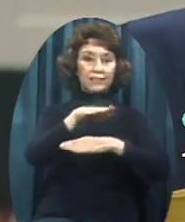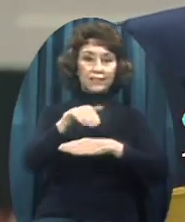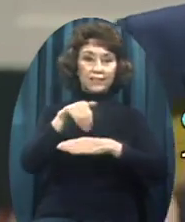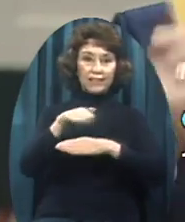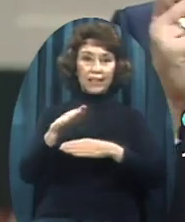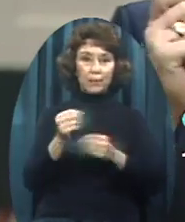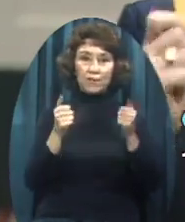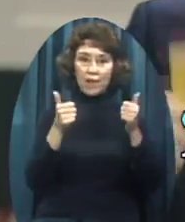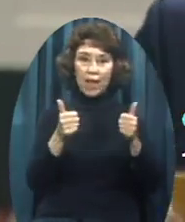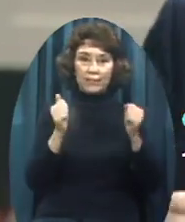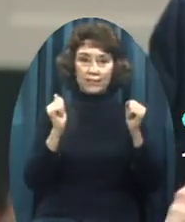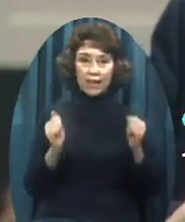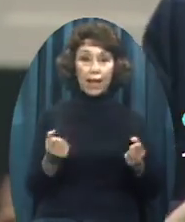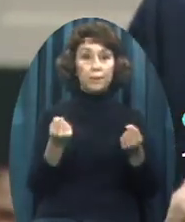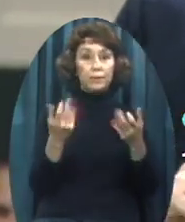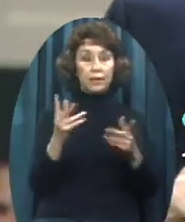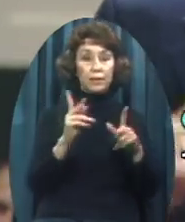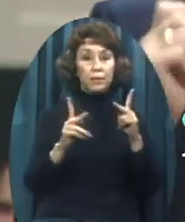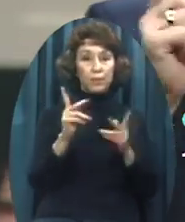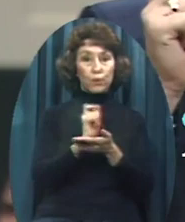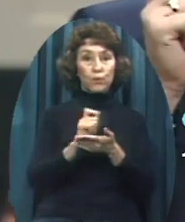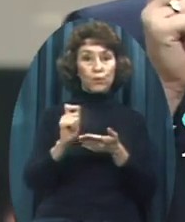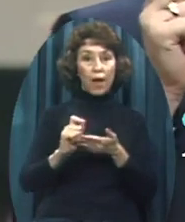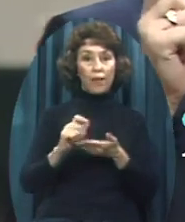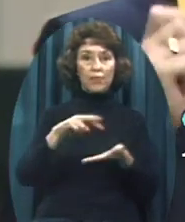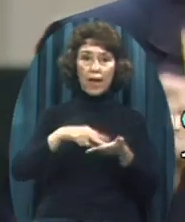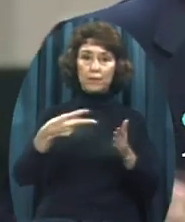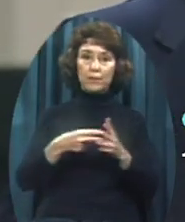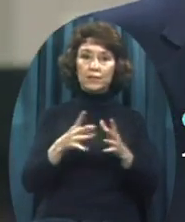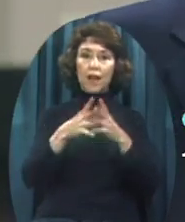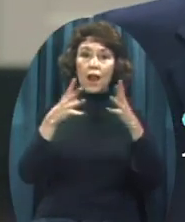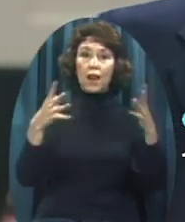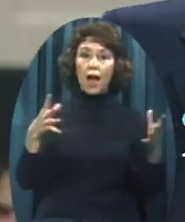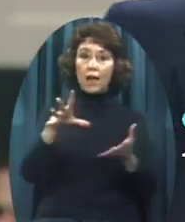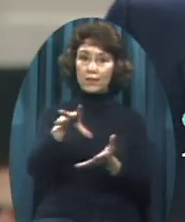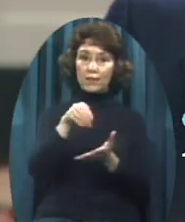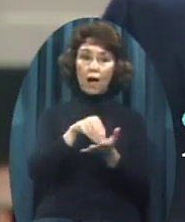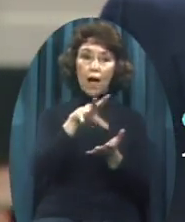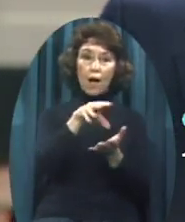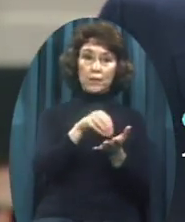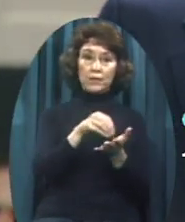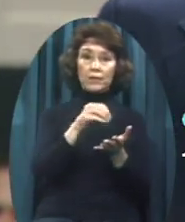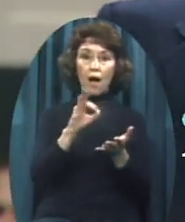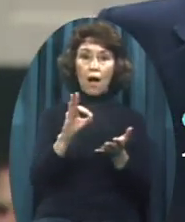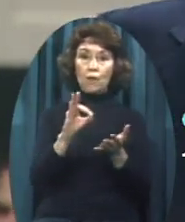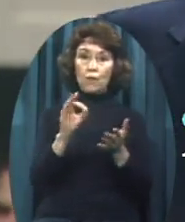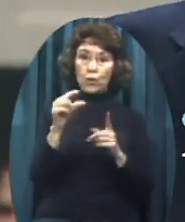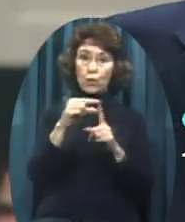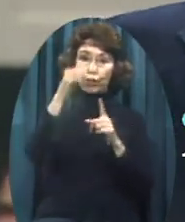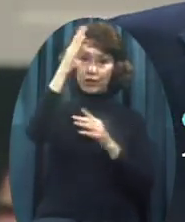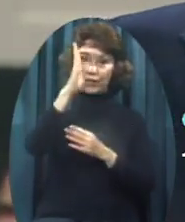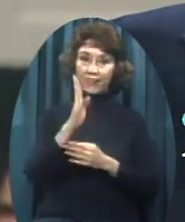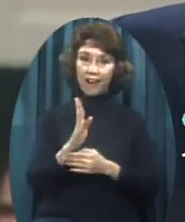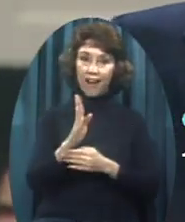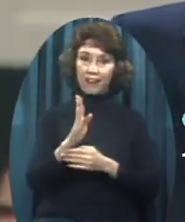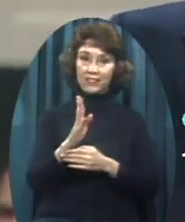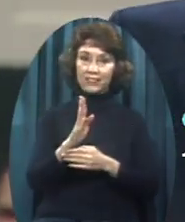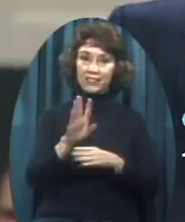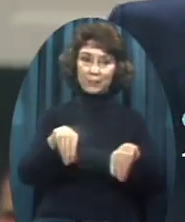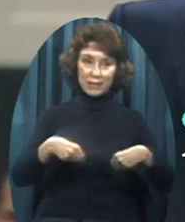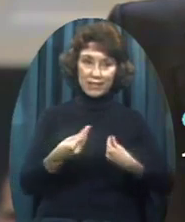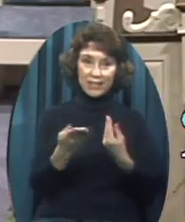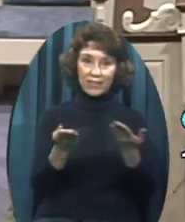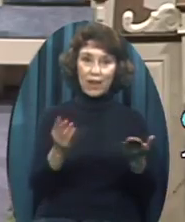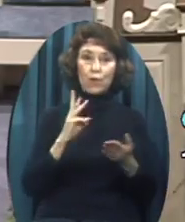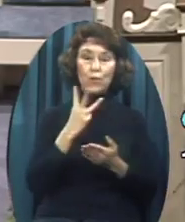as you can, and many are writing for it. It means a lot of copies of the Word of God are going out. We have the busiest 800 number system in the